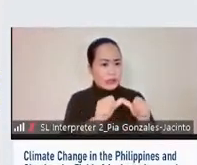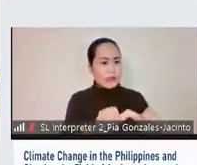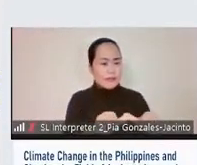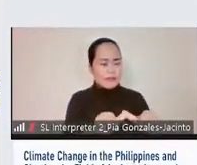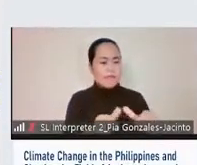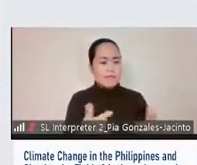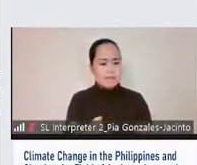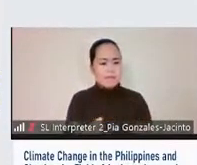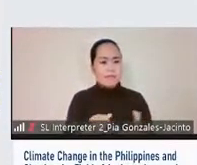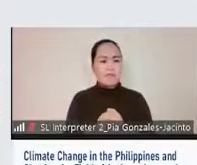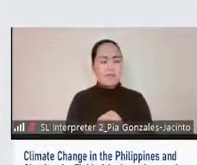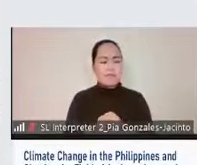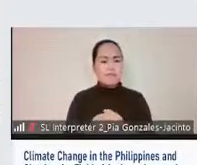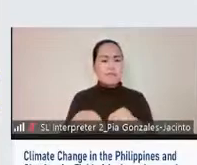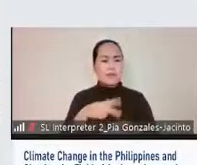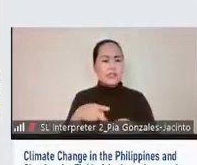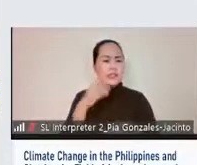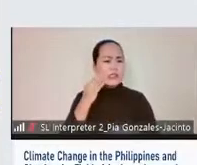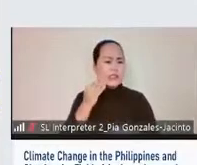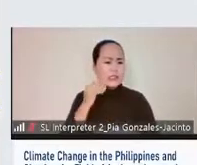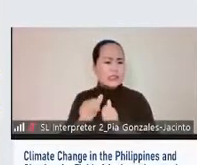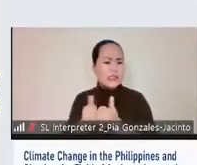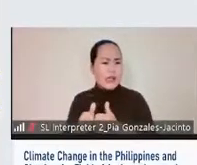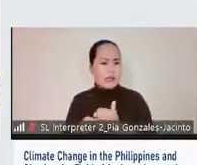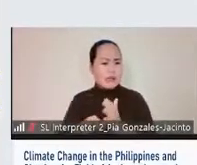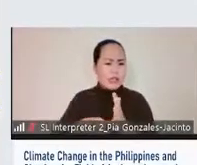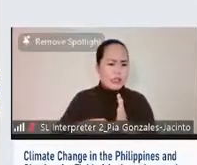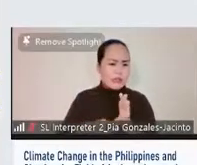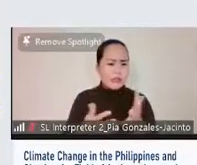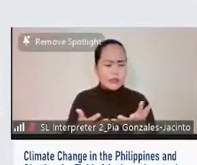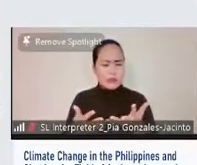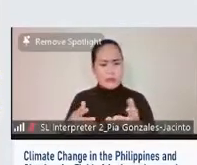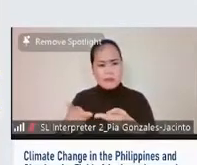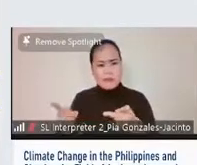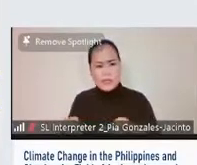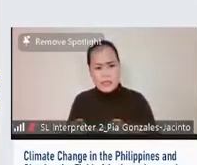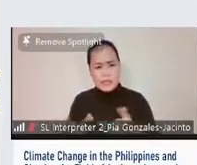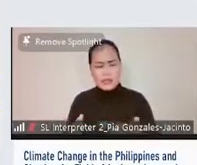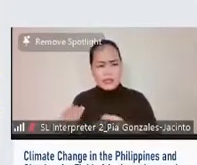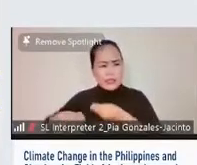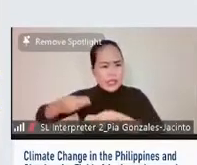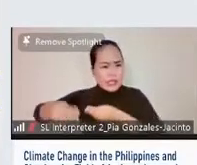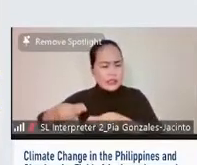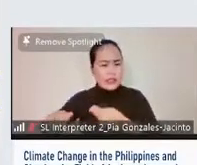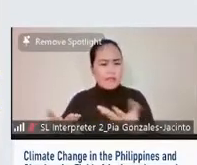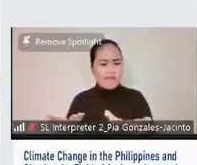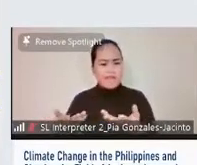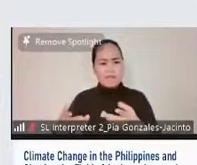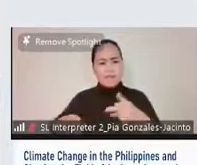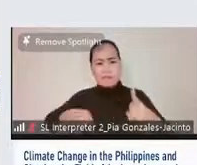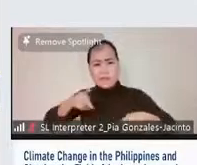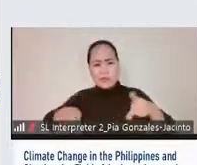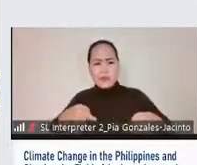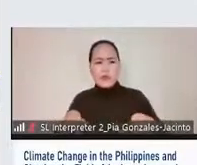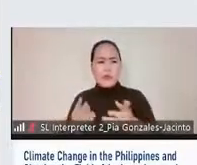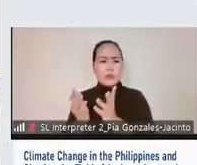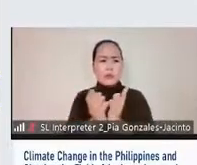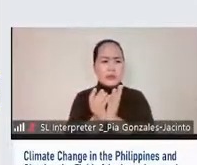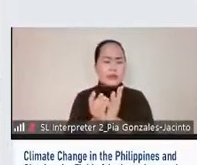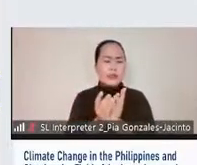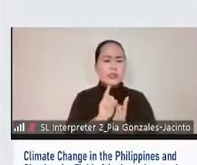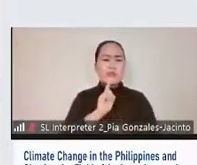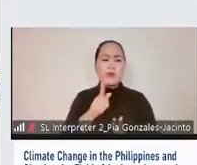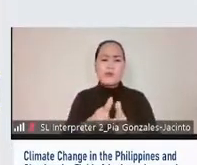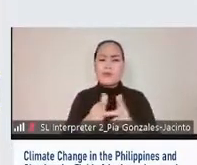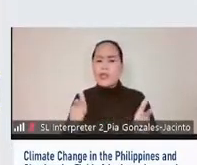Philippines, and how will these impact settlement and also heritage sites and human communities? generally drier and hotter conditions with more